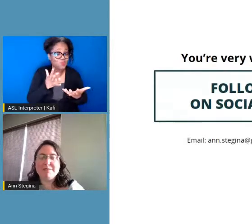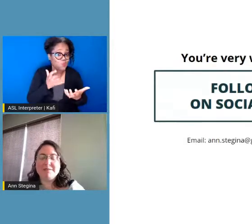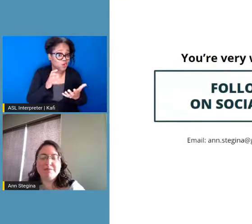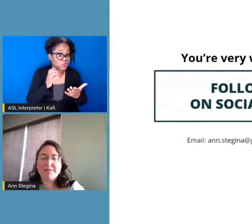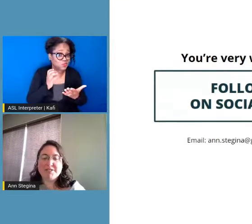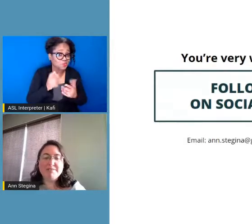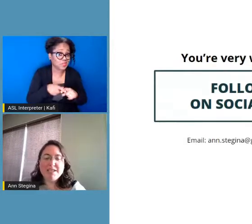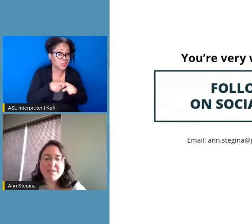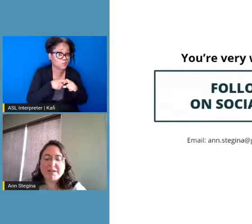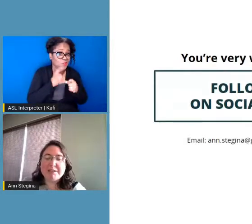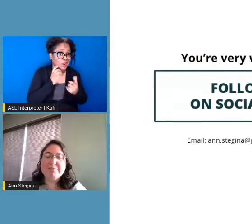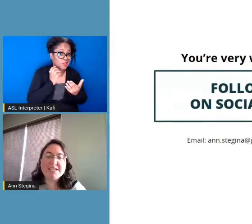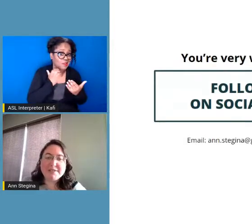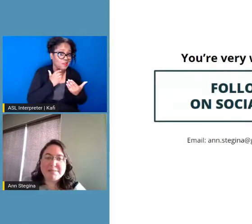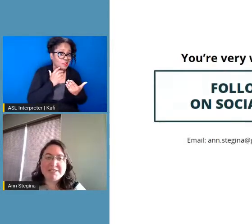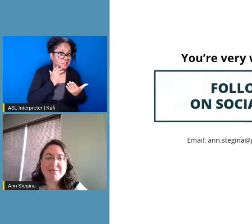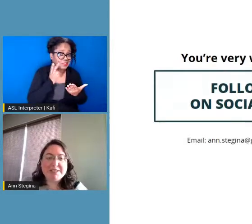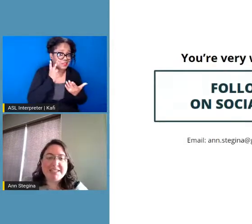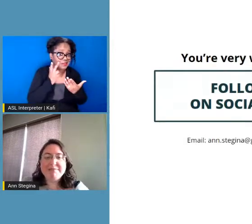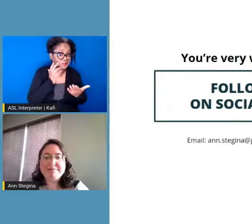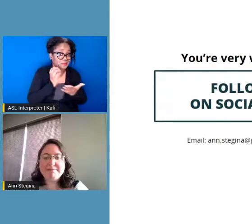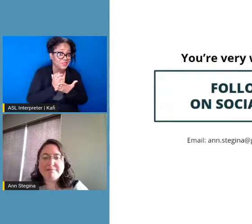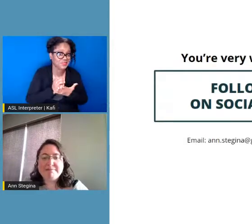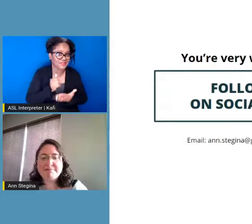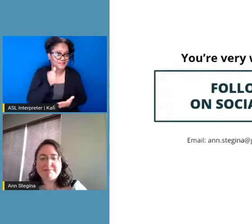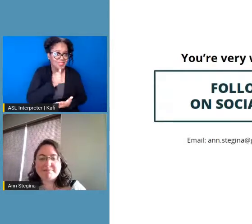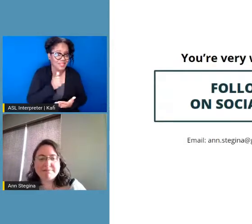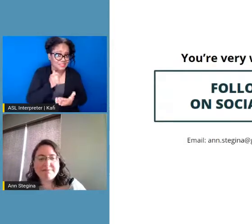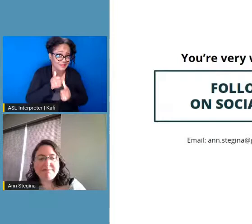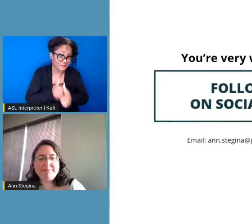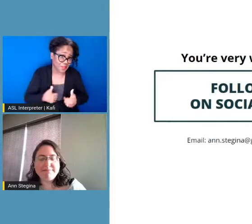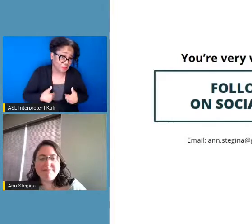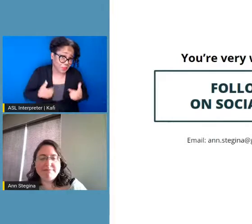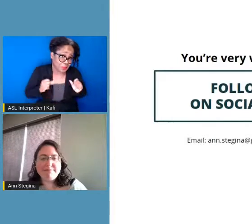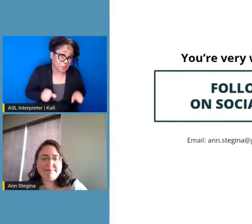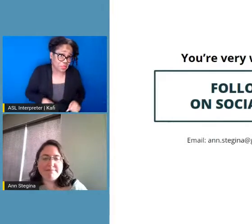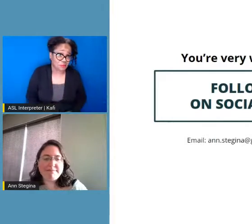have a lot of museum information. Anyway, thanks very much, everybody.